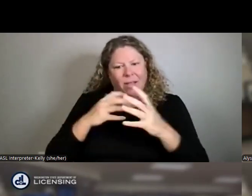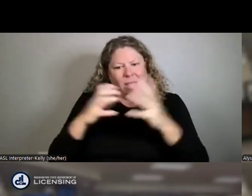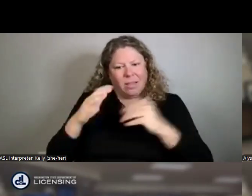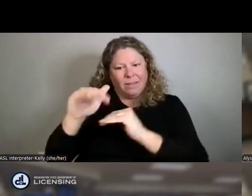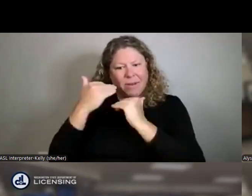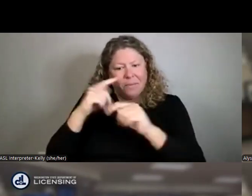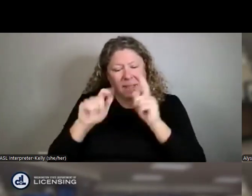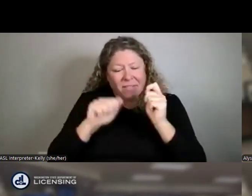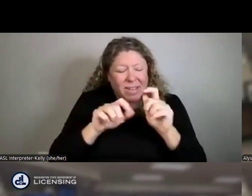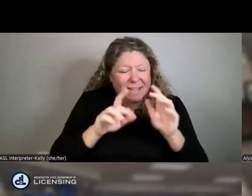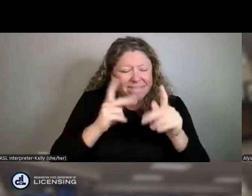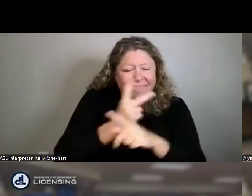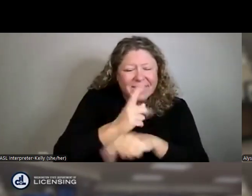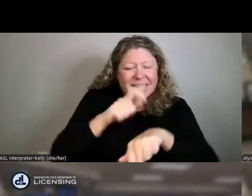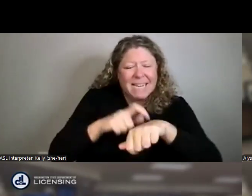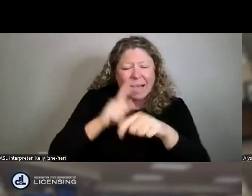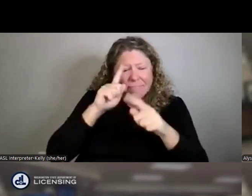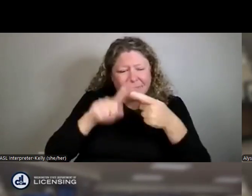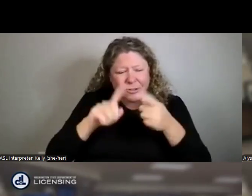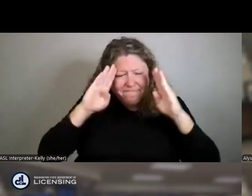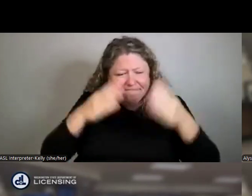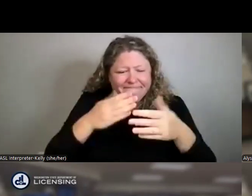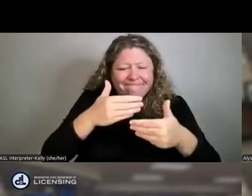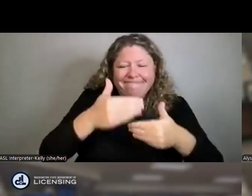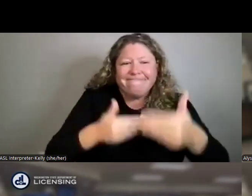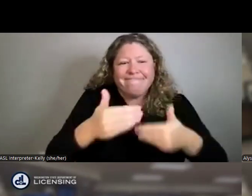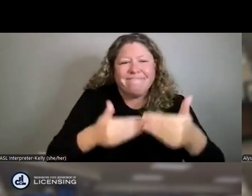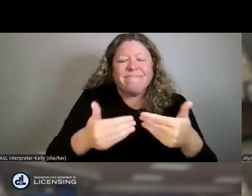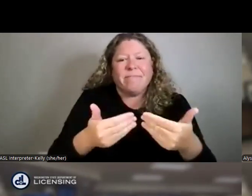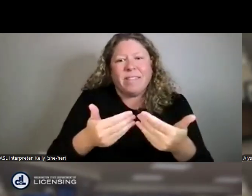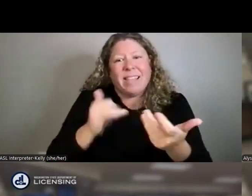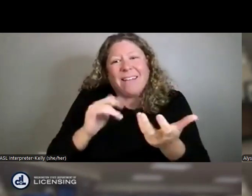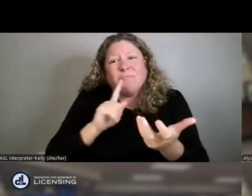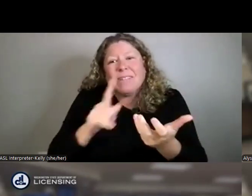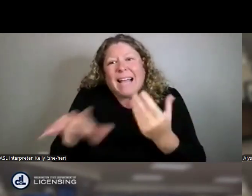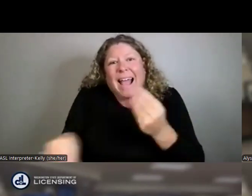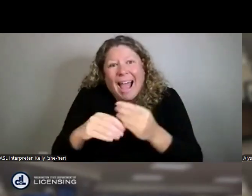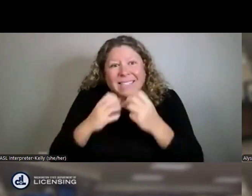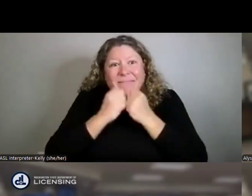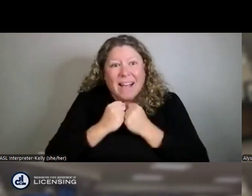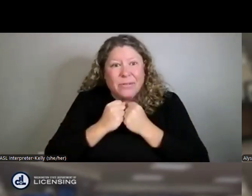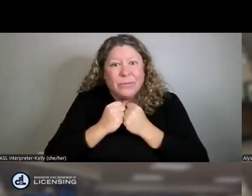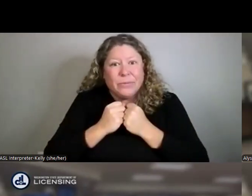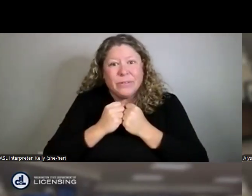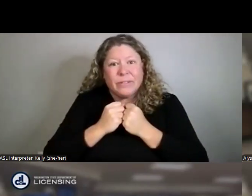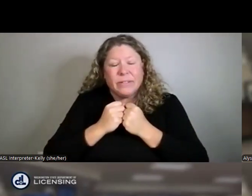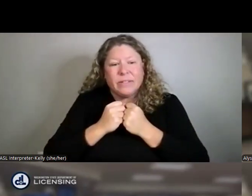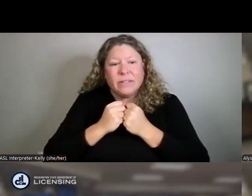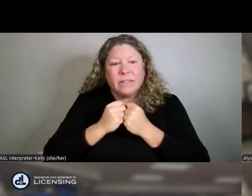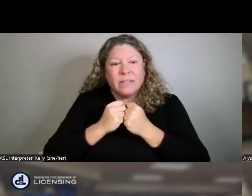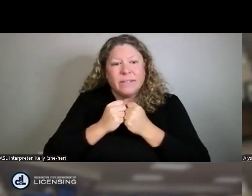Um, then there are opportunities to add value throughout, and I think those kind of built on each